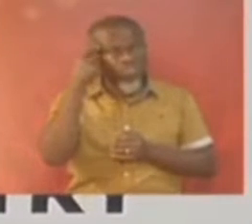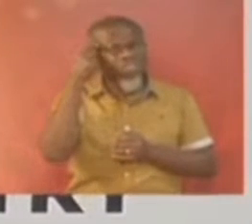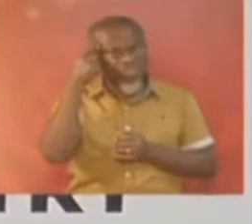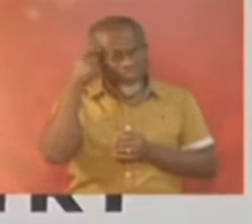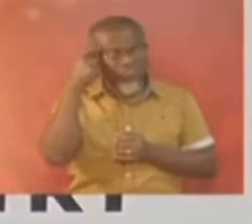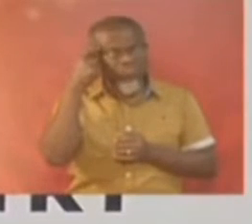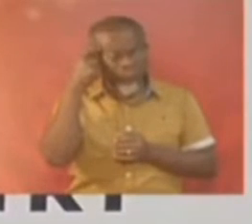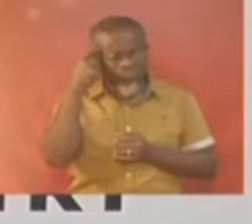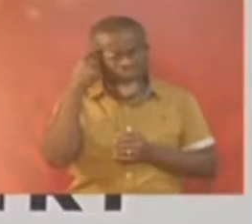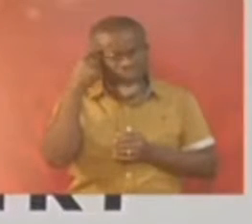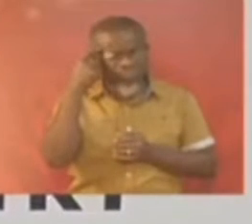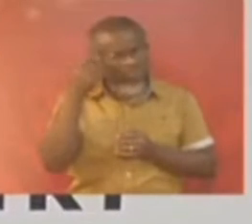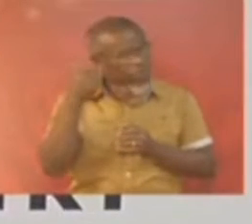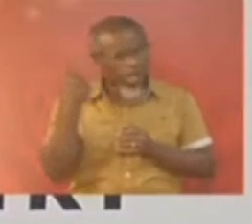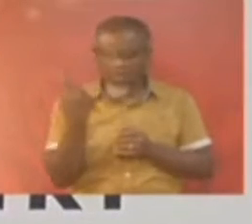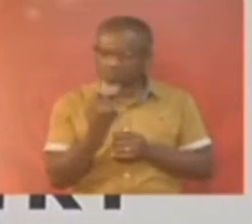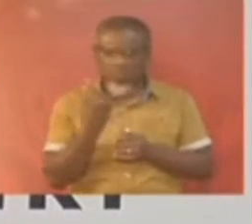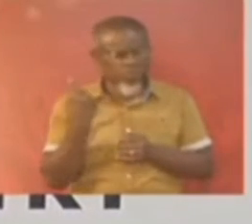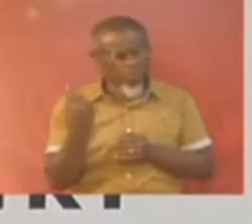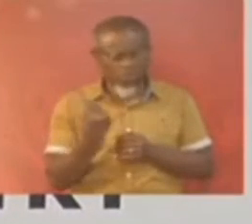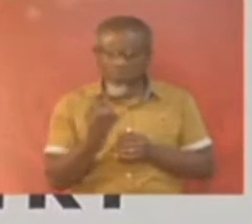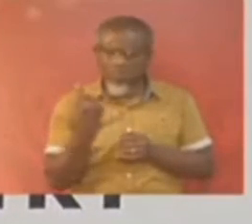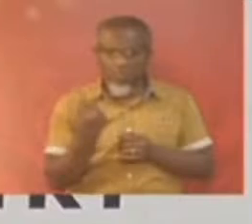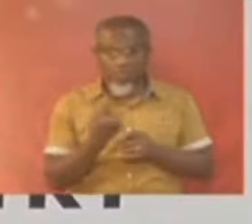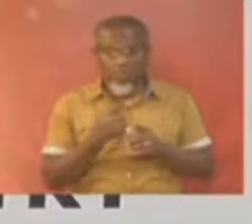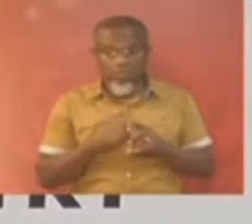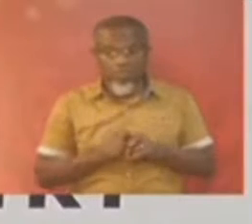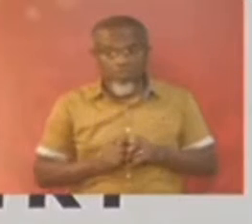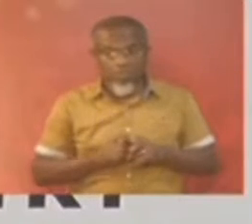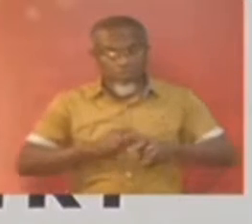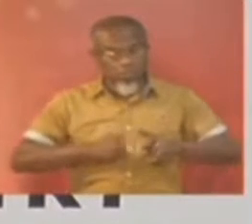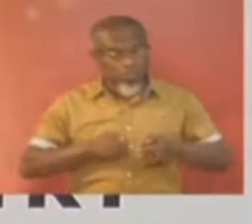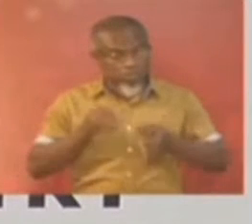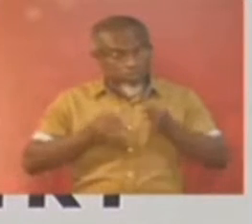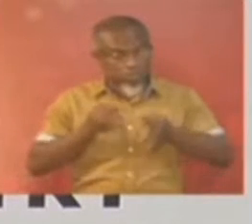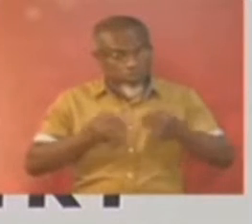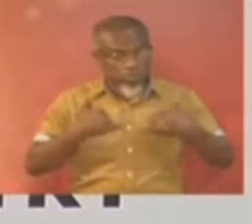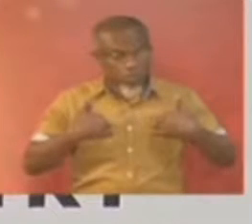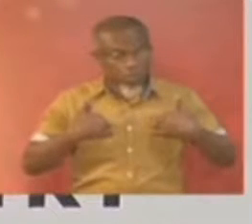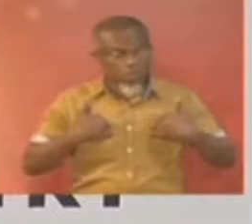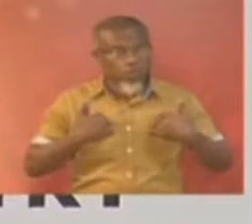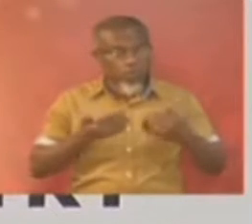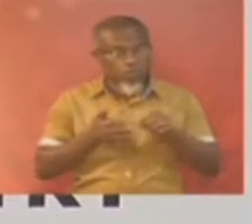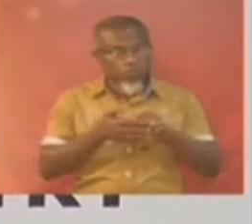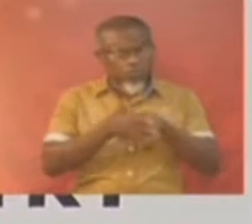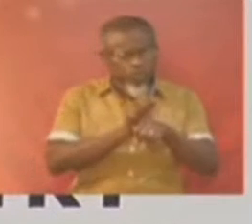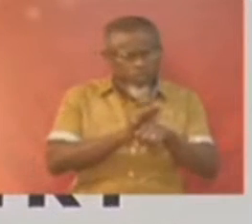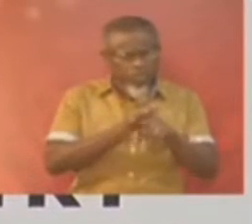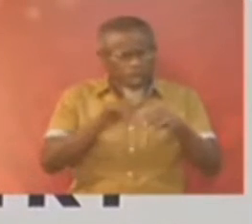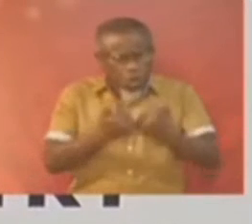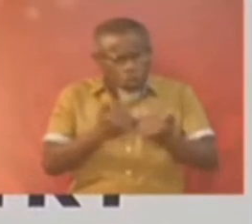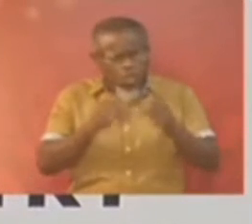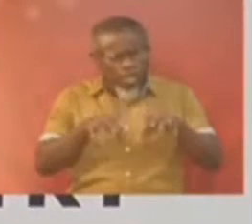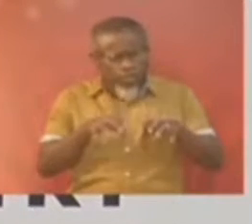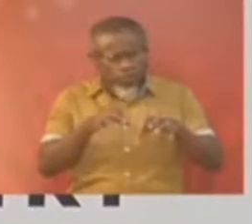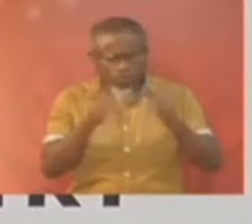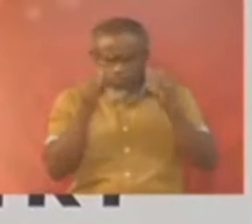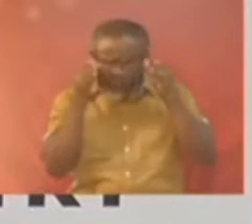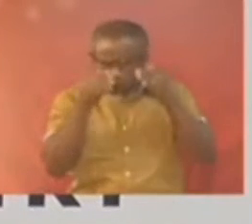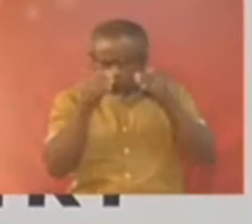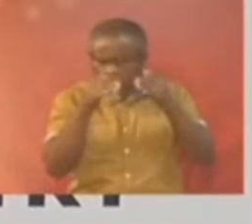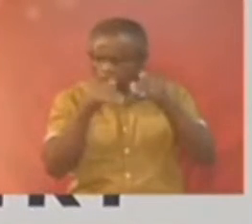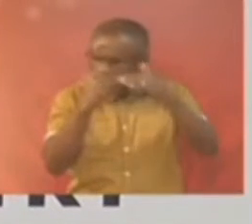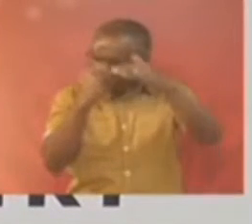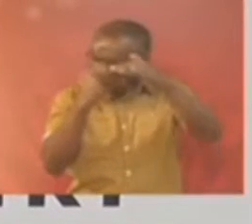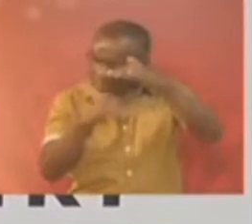or reintroduction of a virus, it may be difficult to eradicate, but what we're trying to do, of course, is get it to the lowest possible level